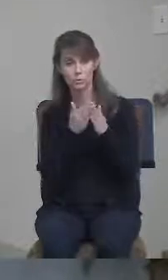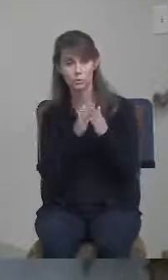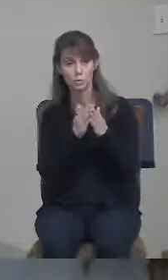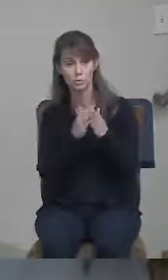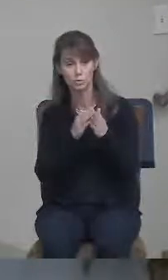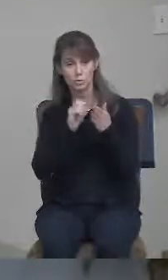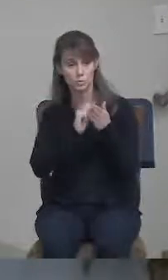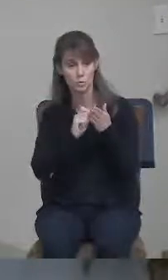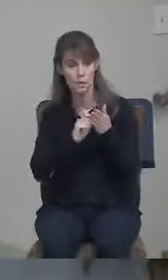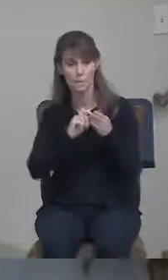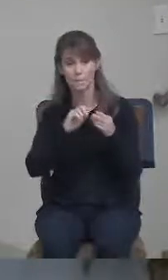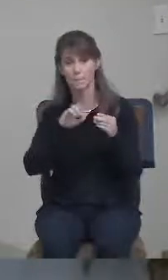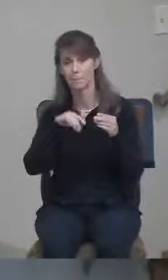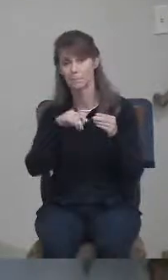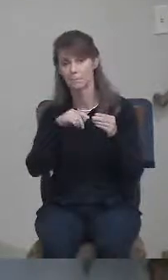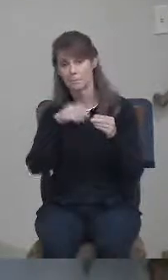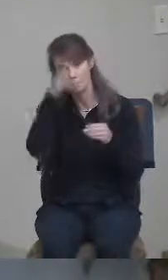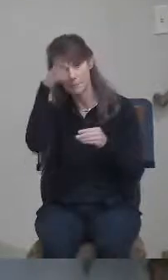man by the name of Philip Schaff.